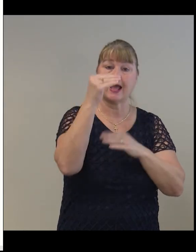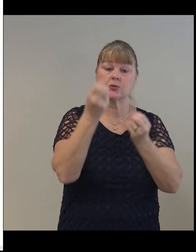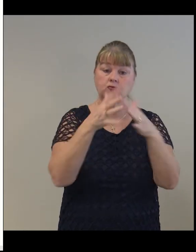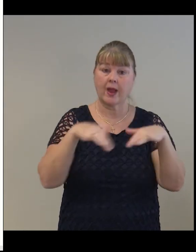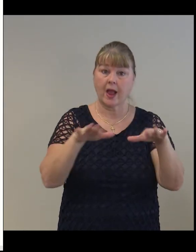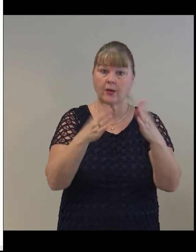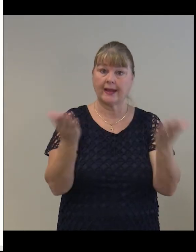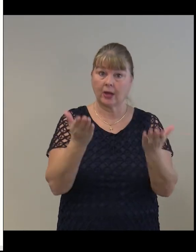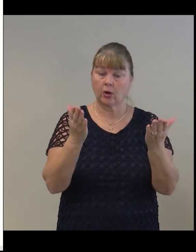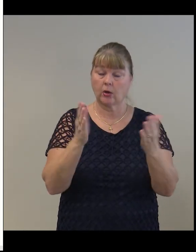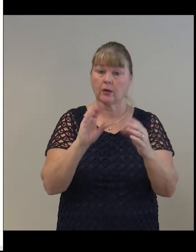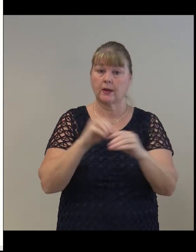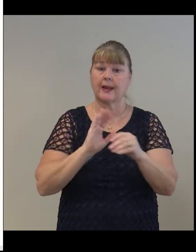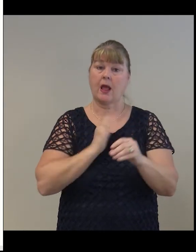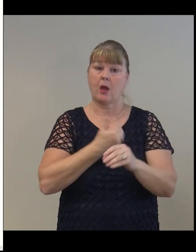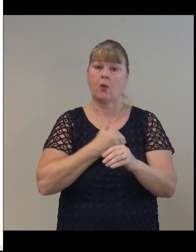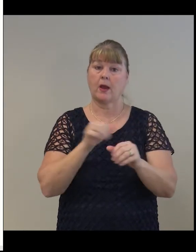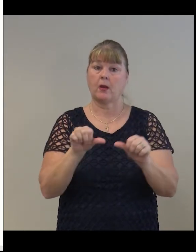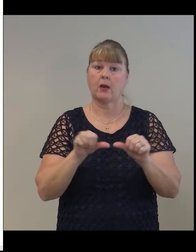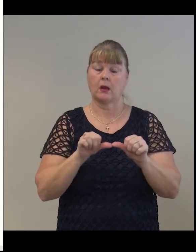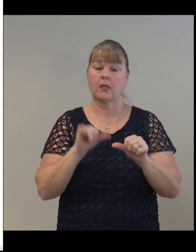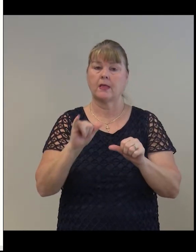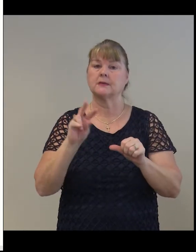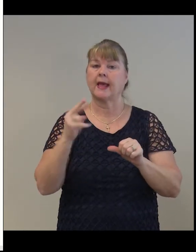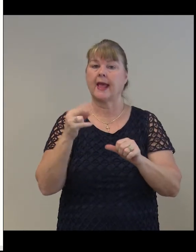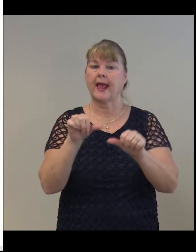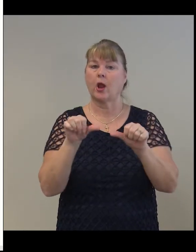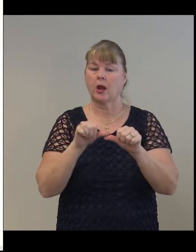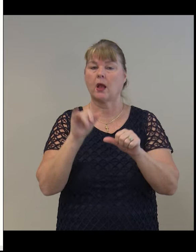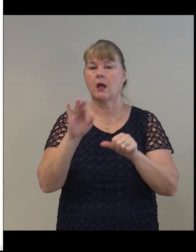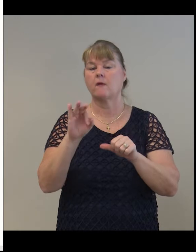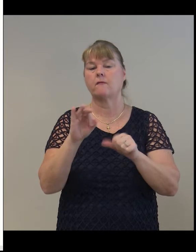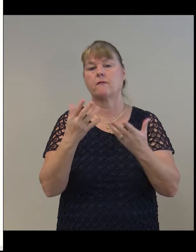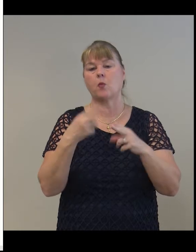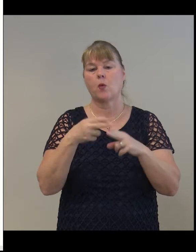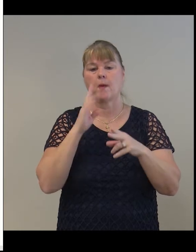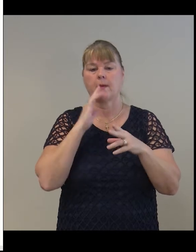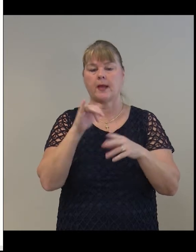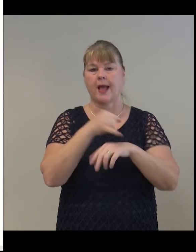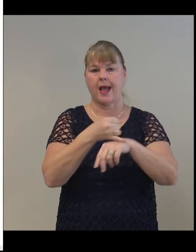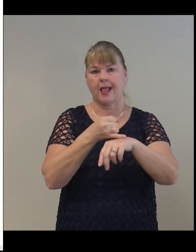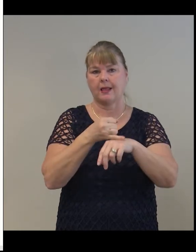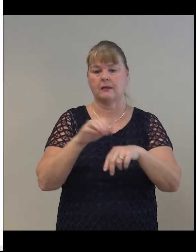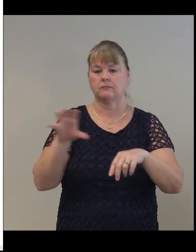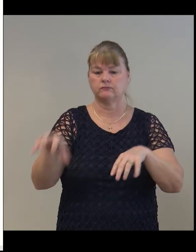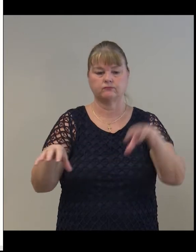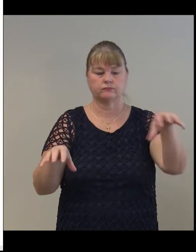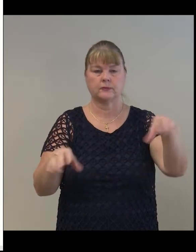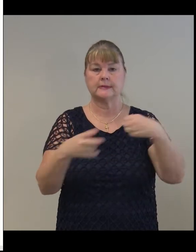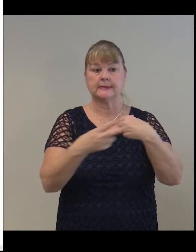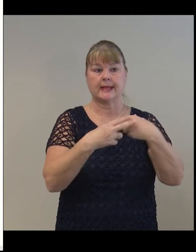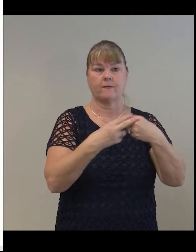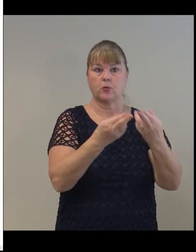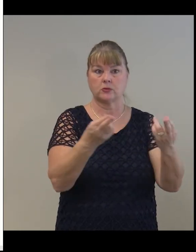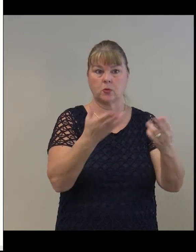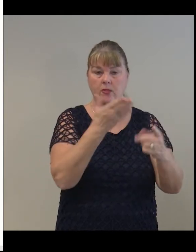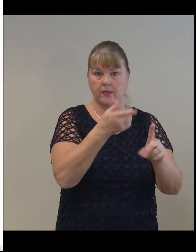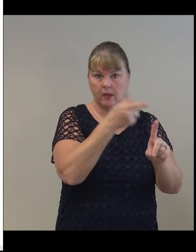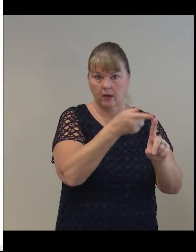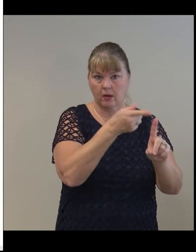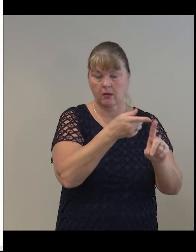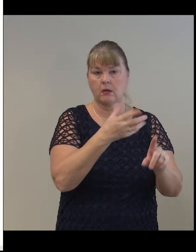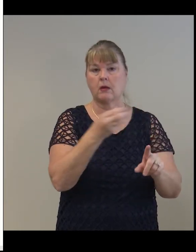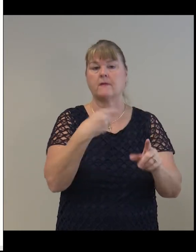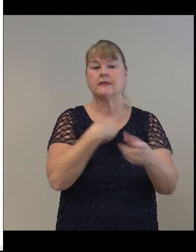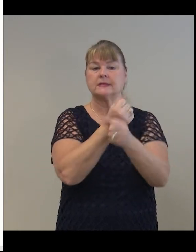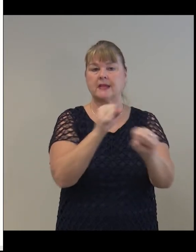area that you're going to be able to stage resources and have a safer location. But remember,